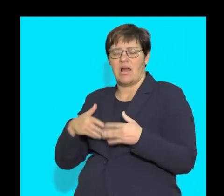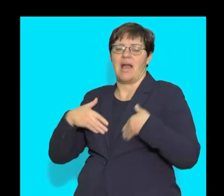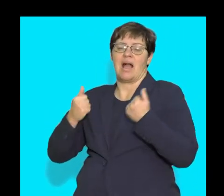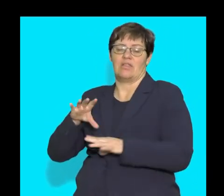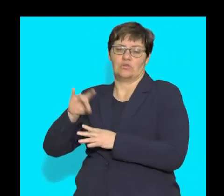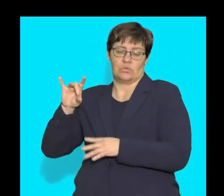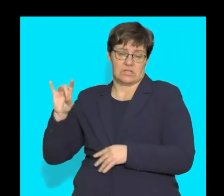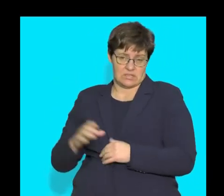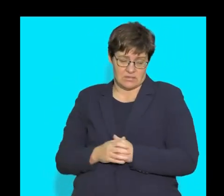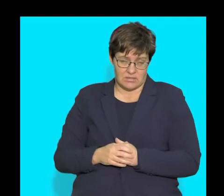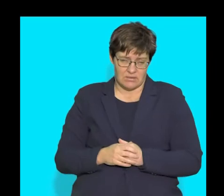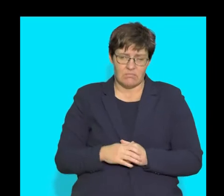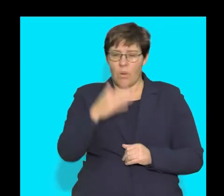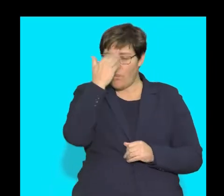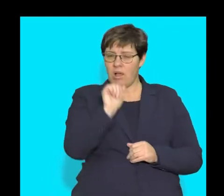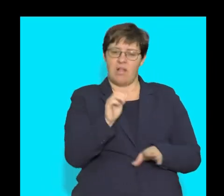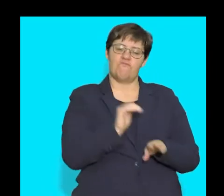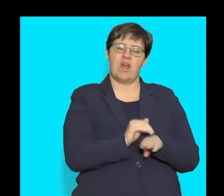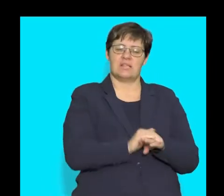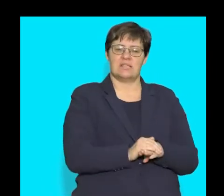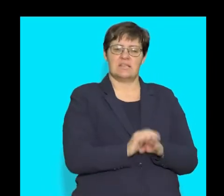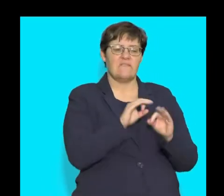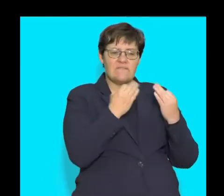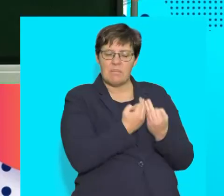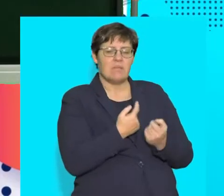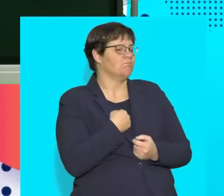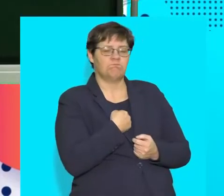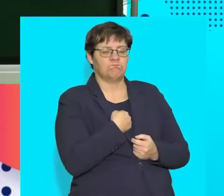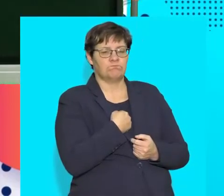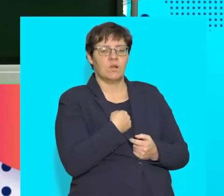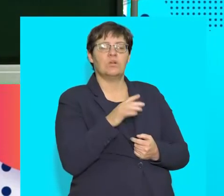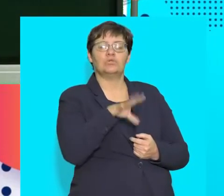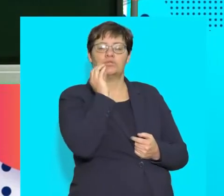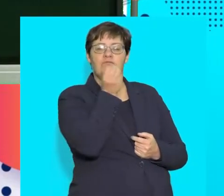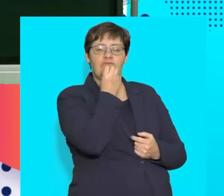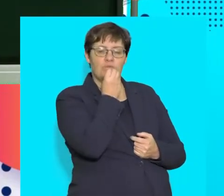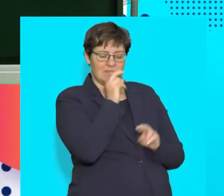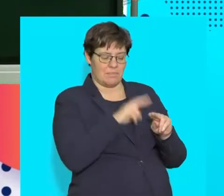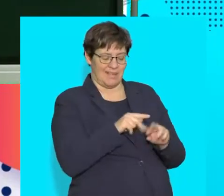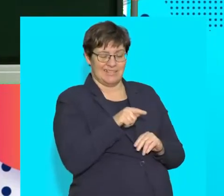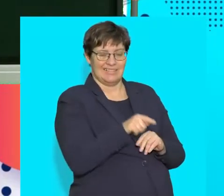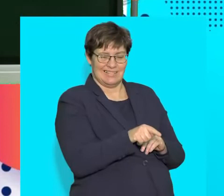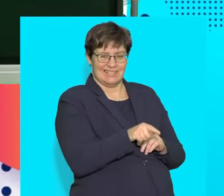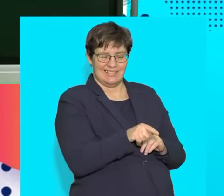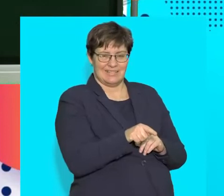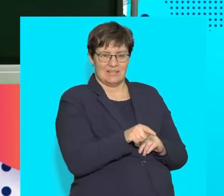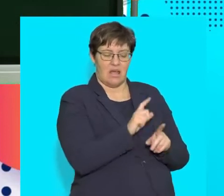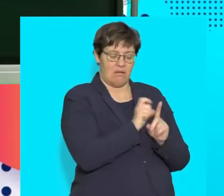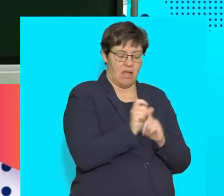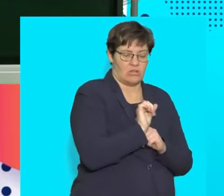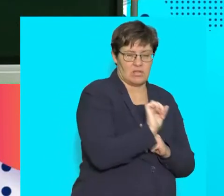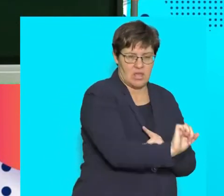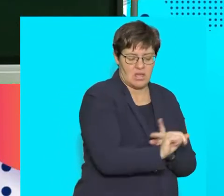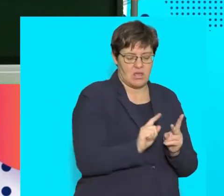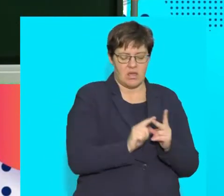health choices. And you would know that you've got friends or family that choose to consume foods depending on their